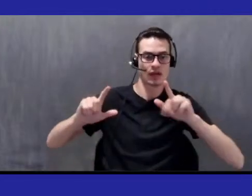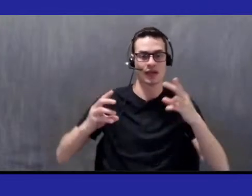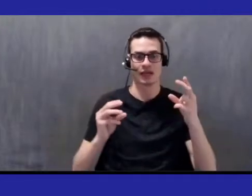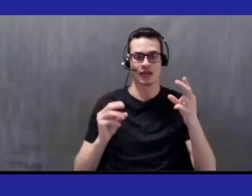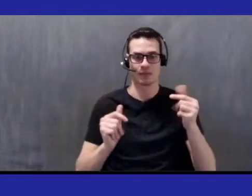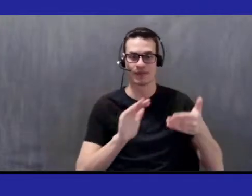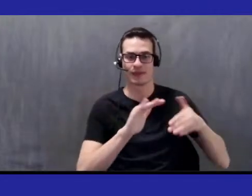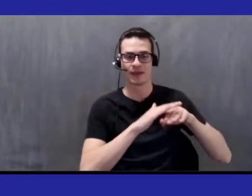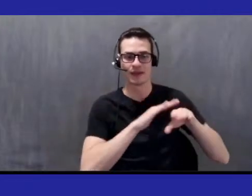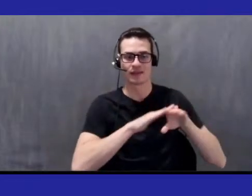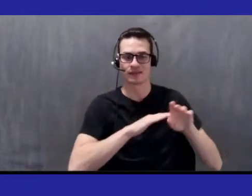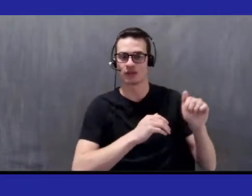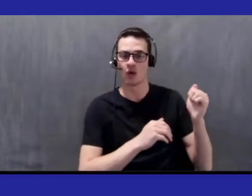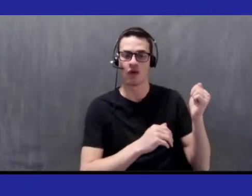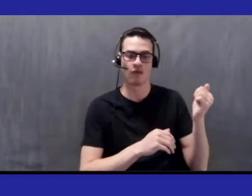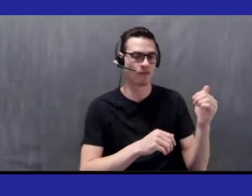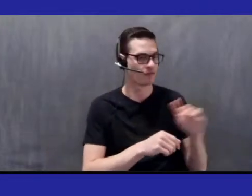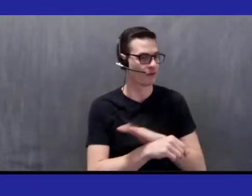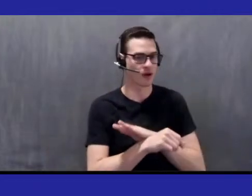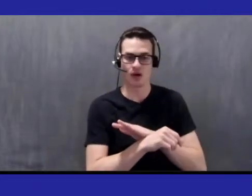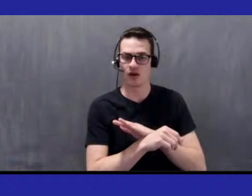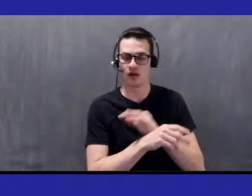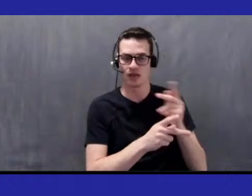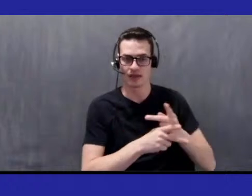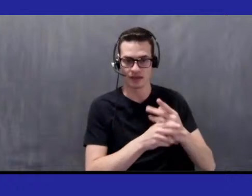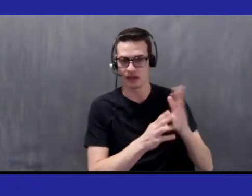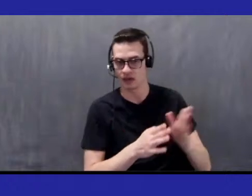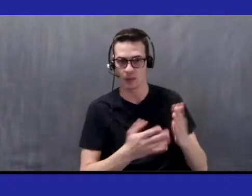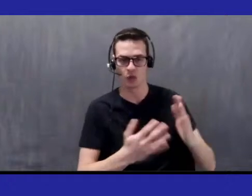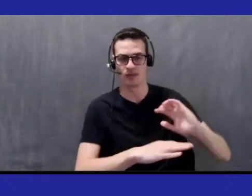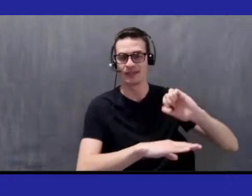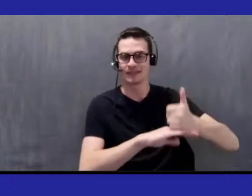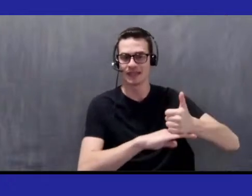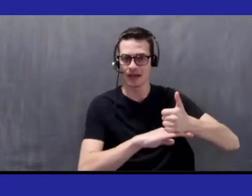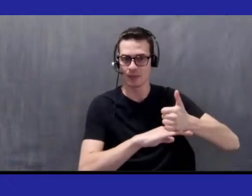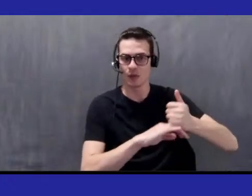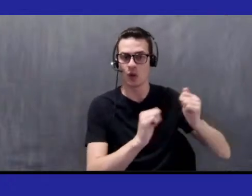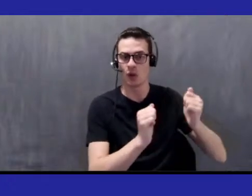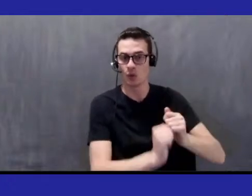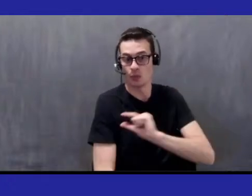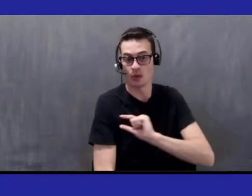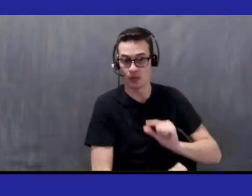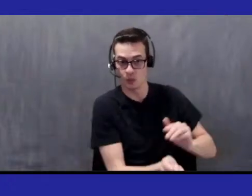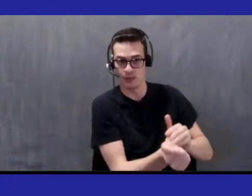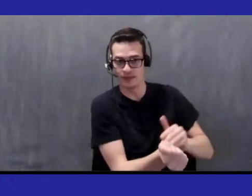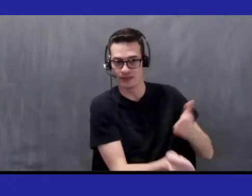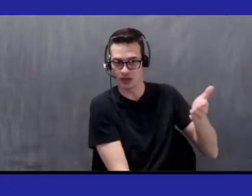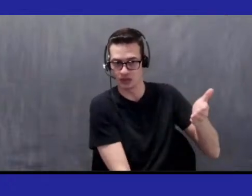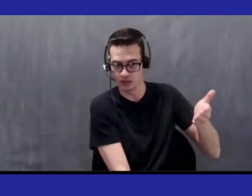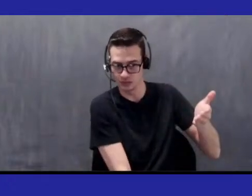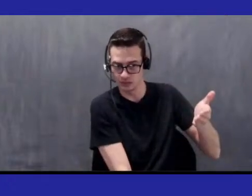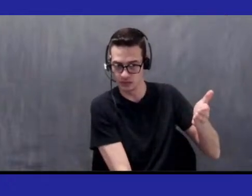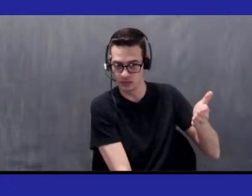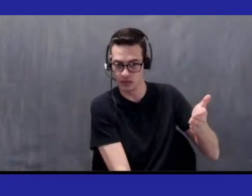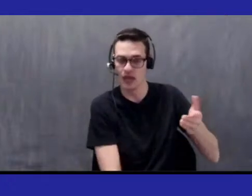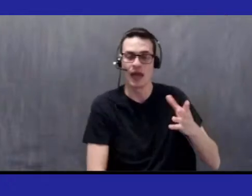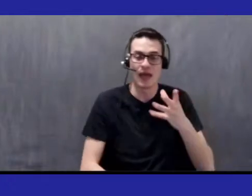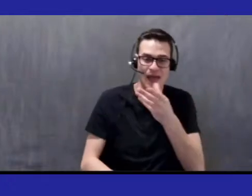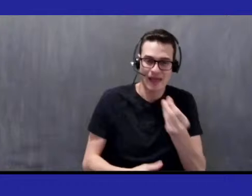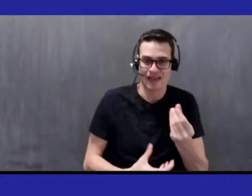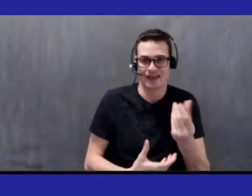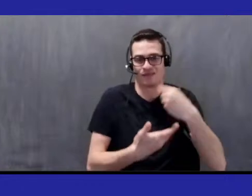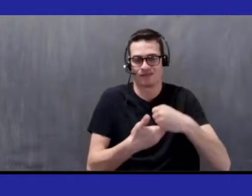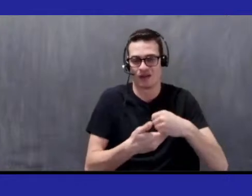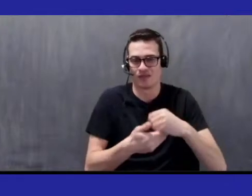to a care plan that's been sort of pre-established with the sort of participation of that patient. Got